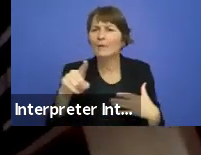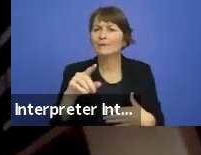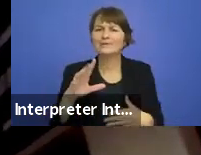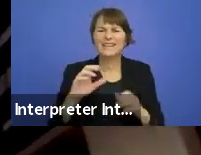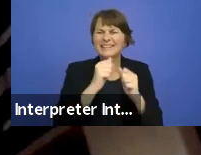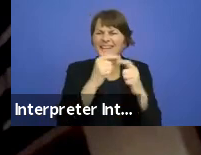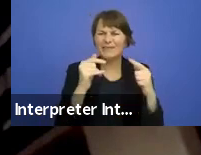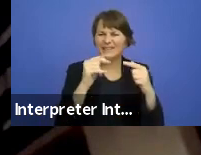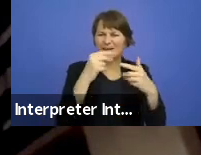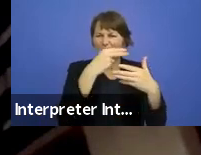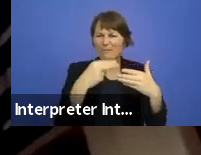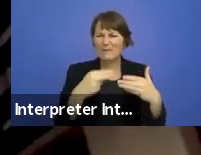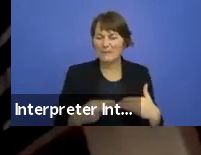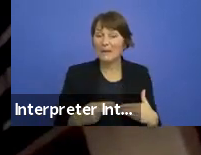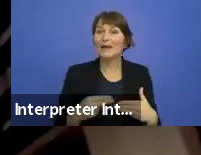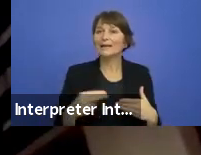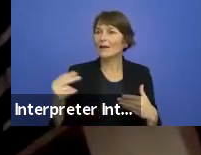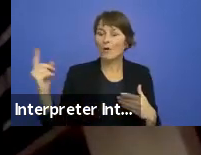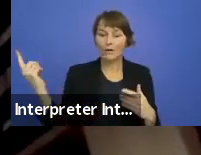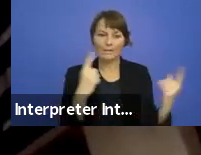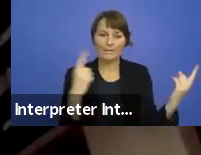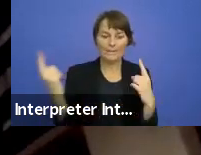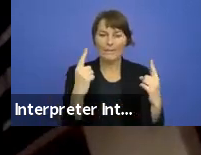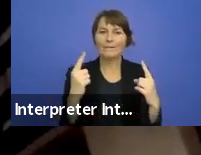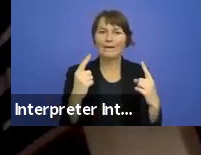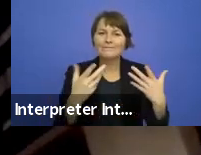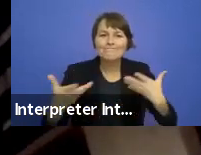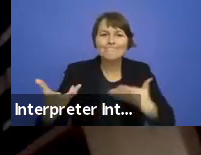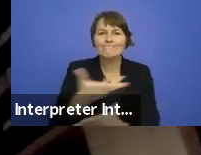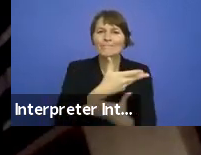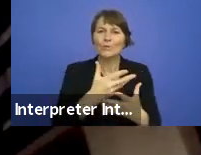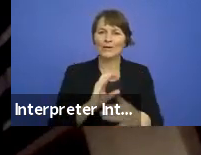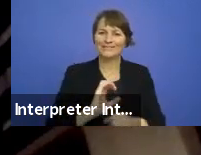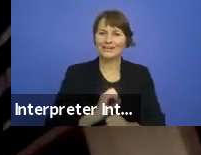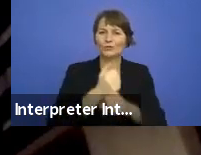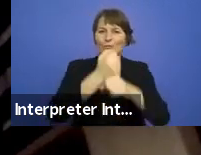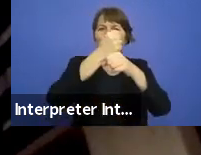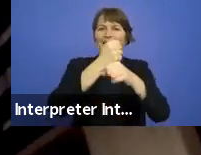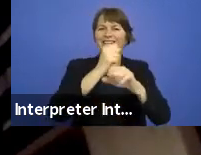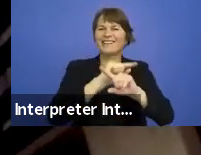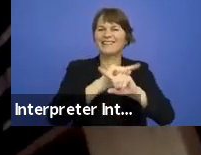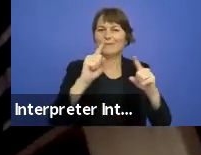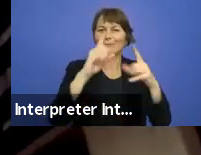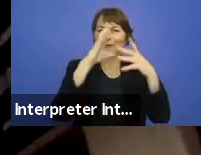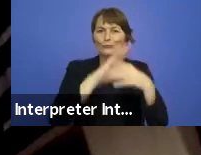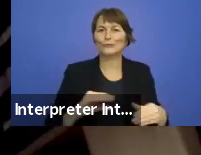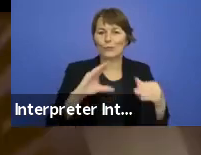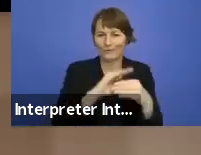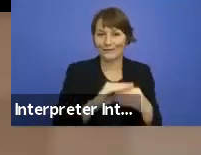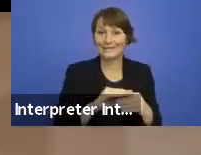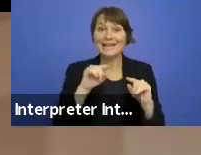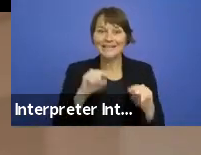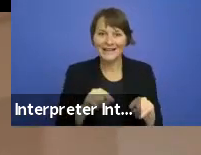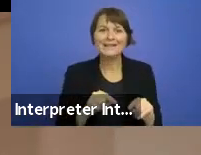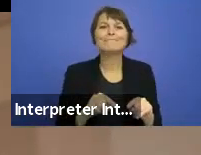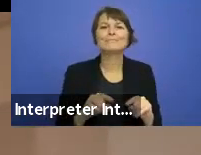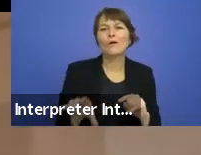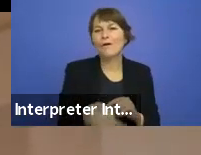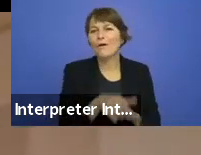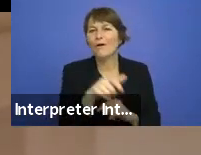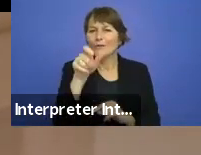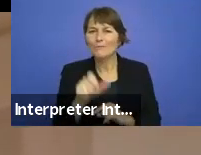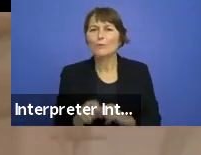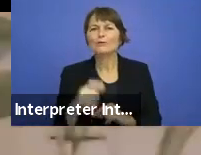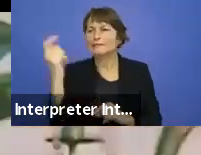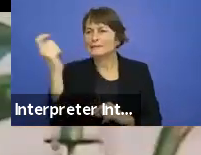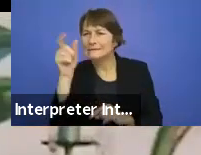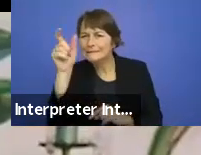Teodora Dimova, Sivan Ben Yishay, Christos Economu, Shumana Sinha and Sean. Our designers Bettina Maia, Anna Ines